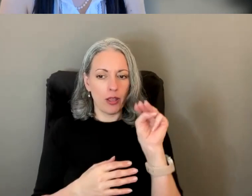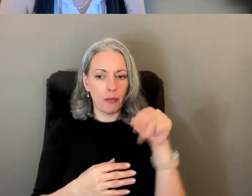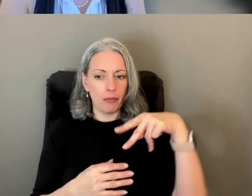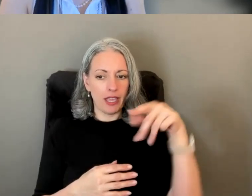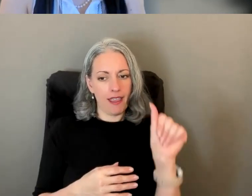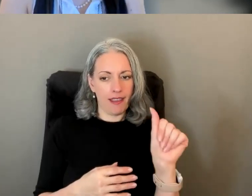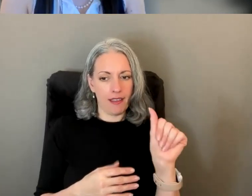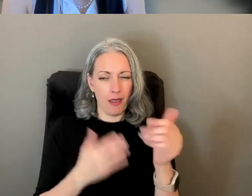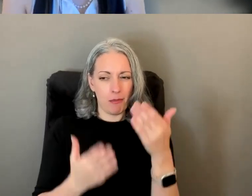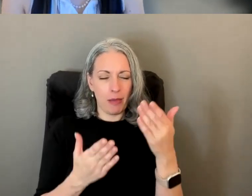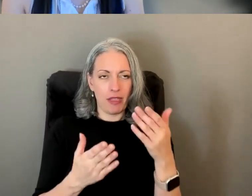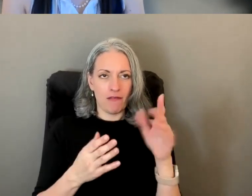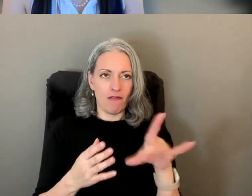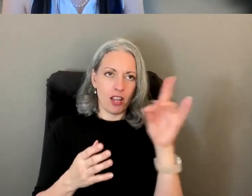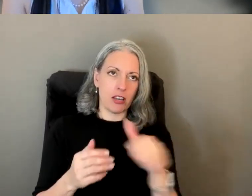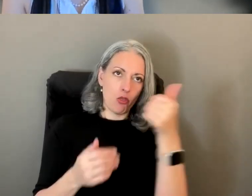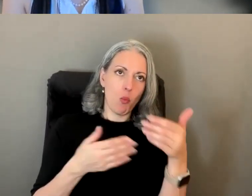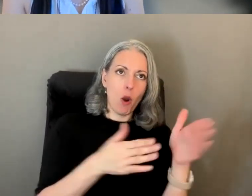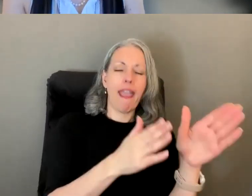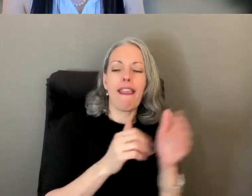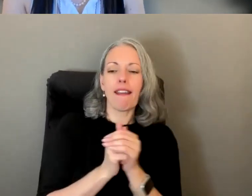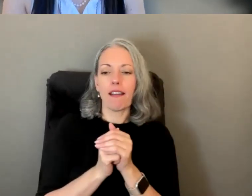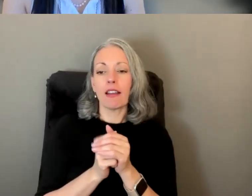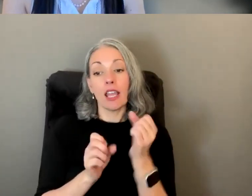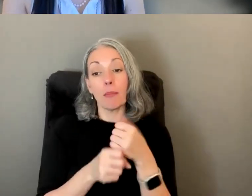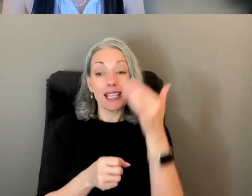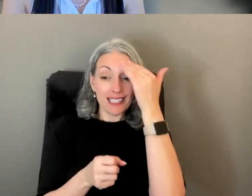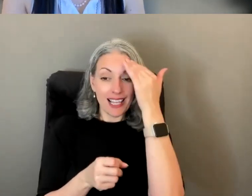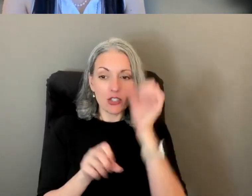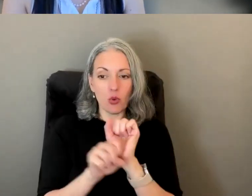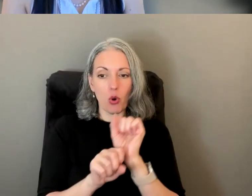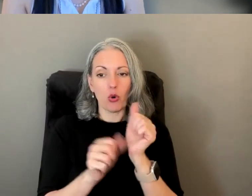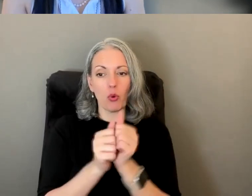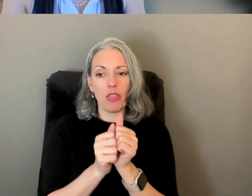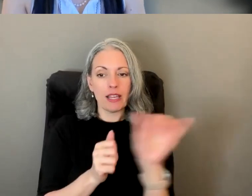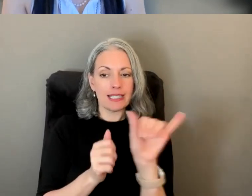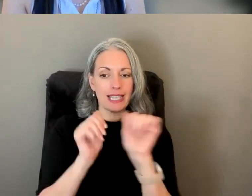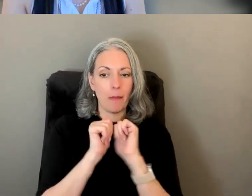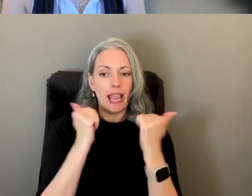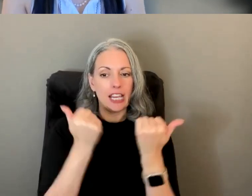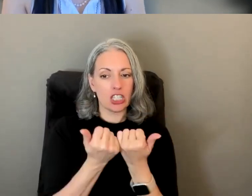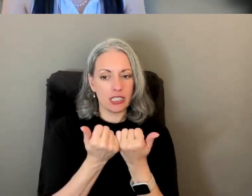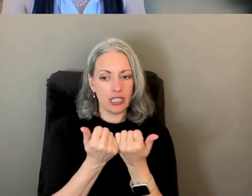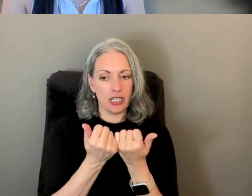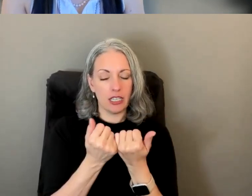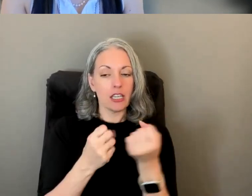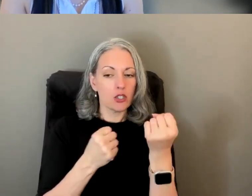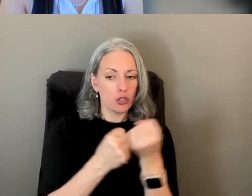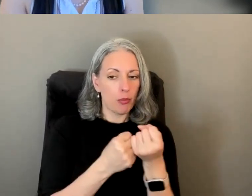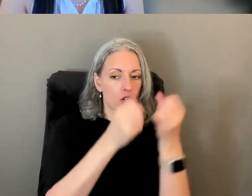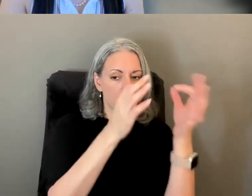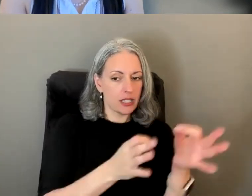And it kind of makes sense to work with the same agency that's doing supported decision-making